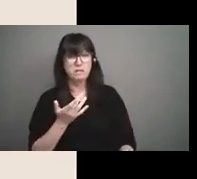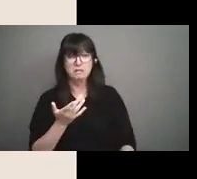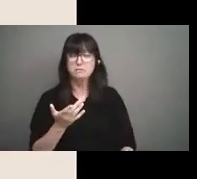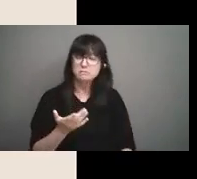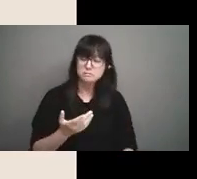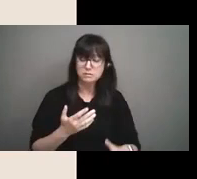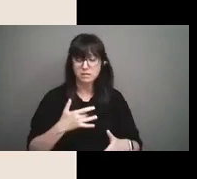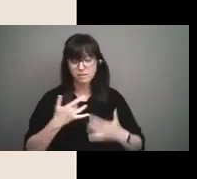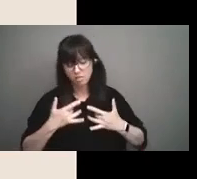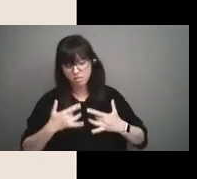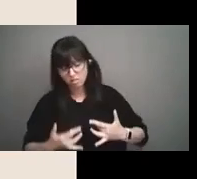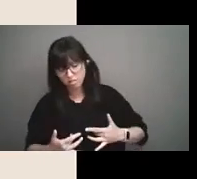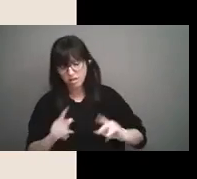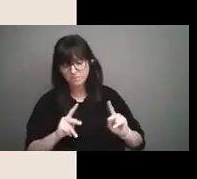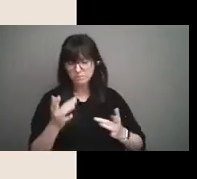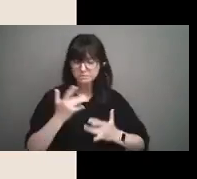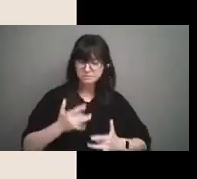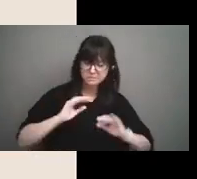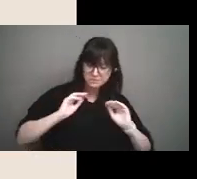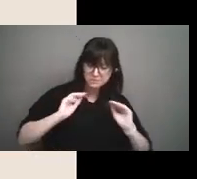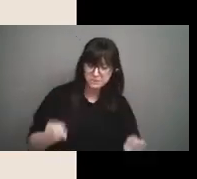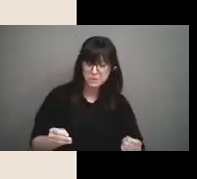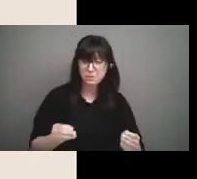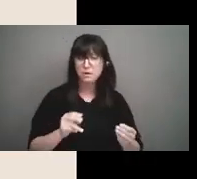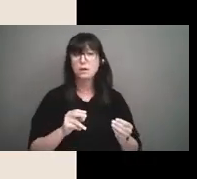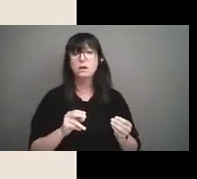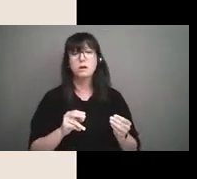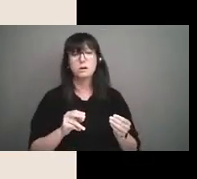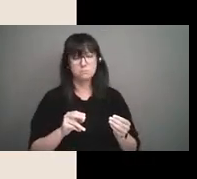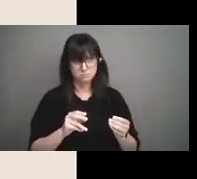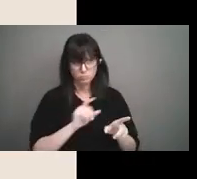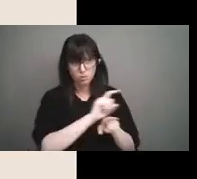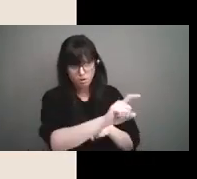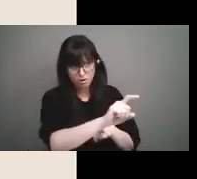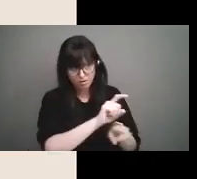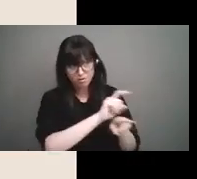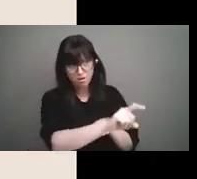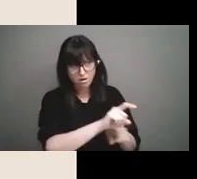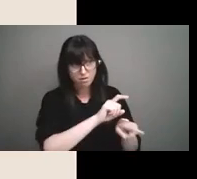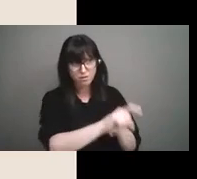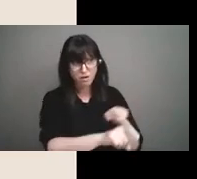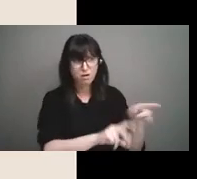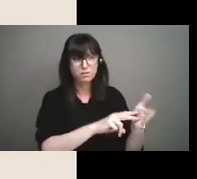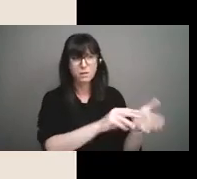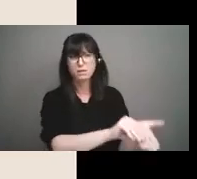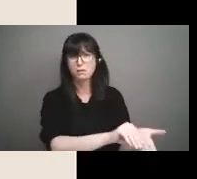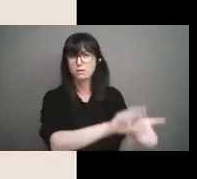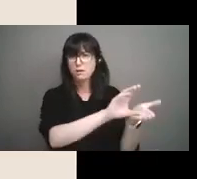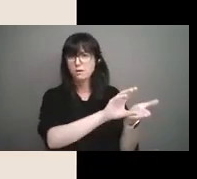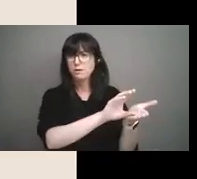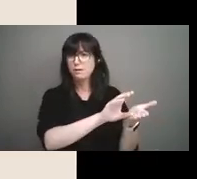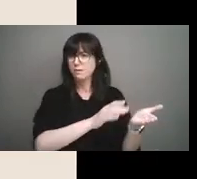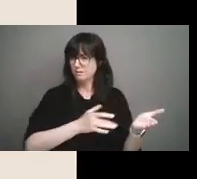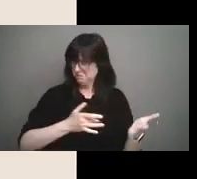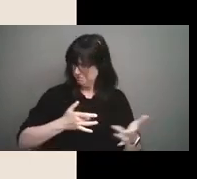about me with those things, meaning weekly calls, you got the feeling, oh, there is somebody that cares about you. So that